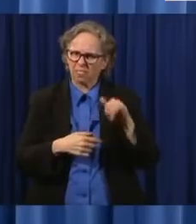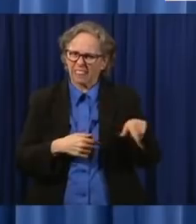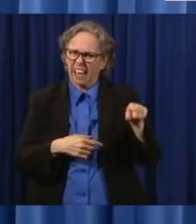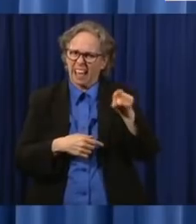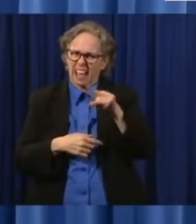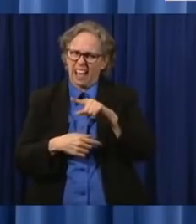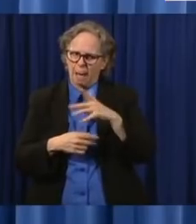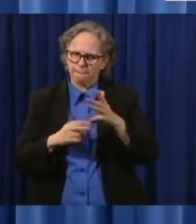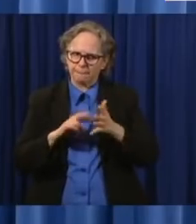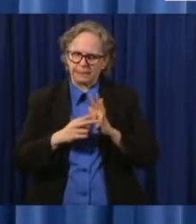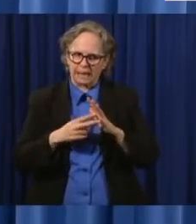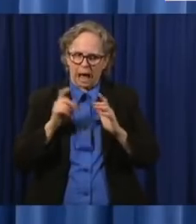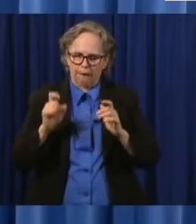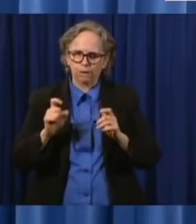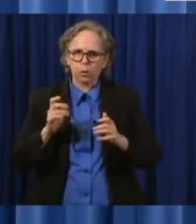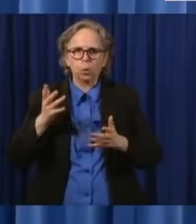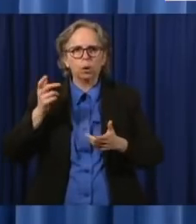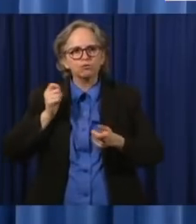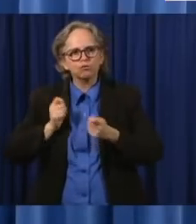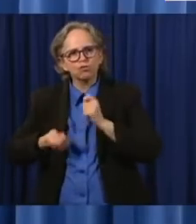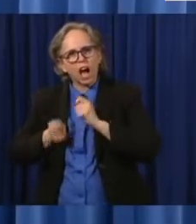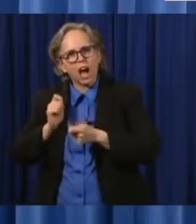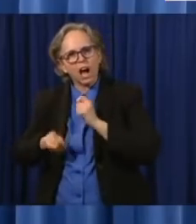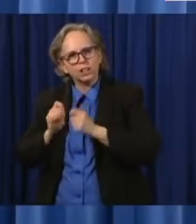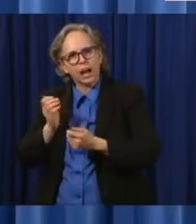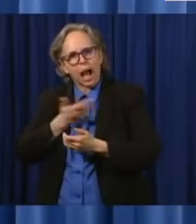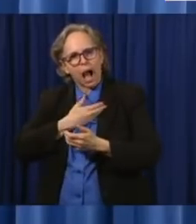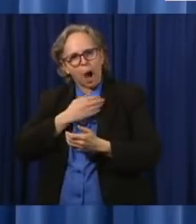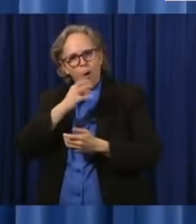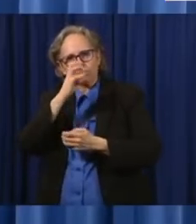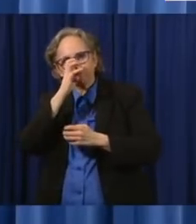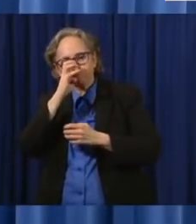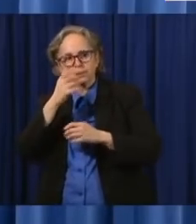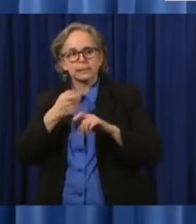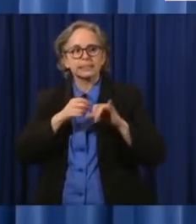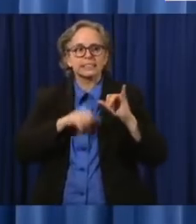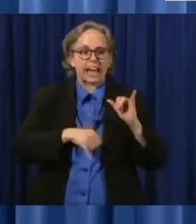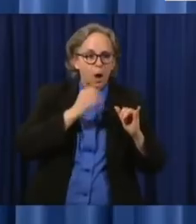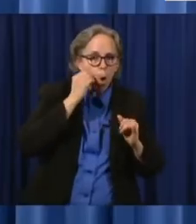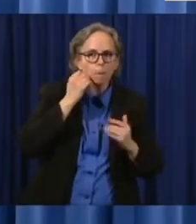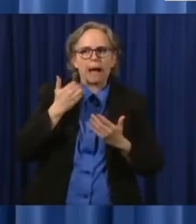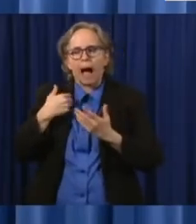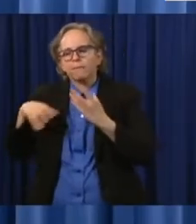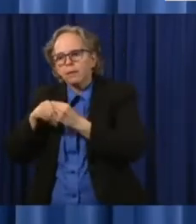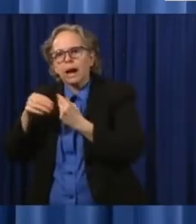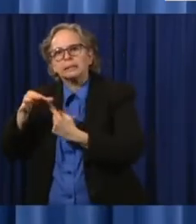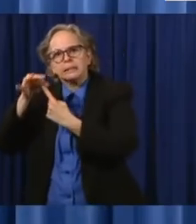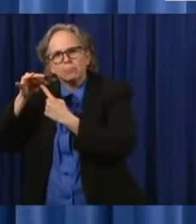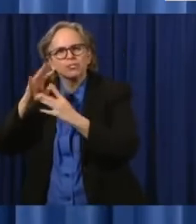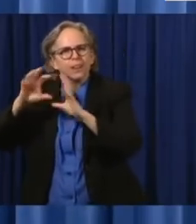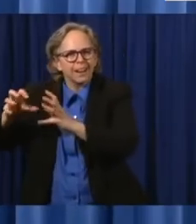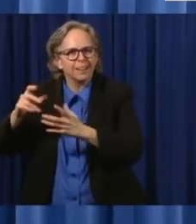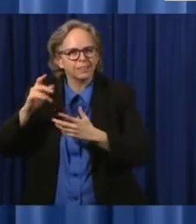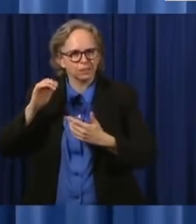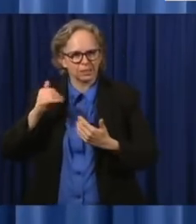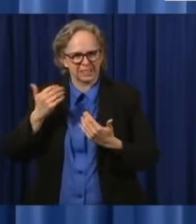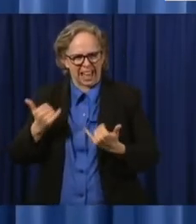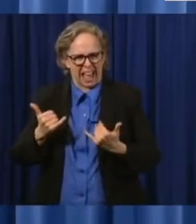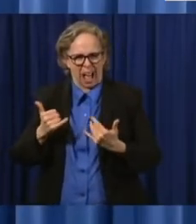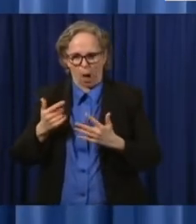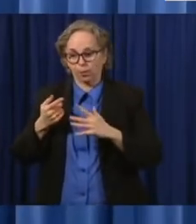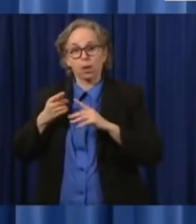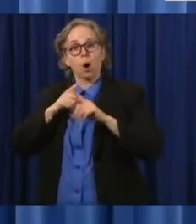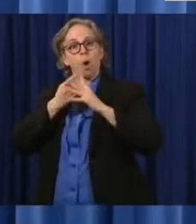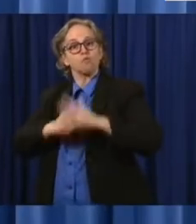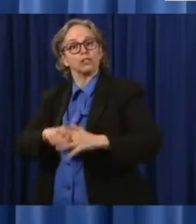the travel, to the stay-at-home order, a new exception, new exception, new exception. So you get to this point, and yet you look